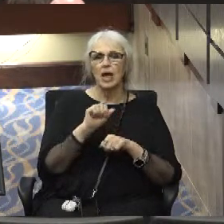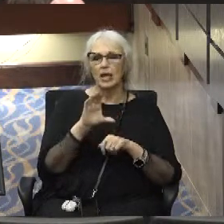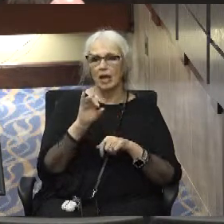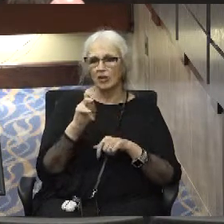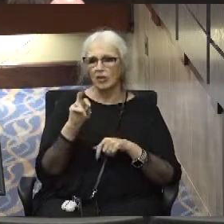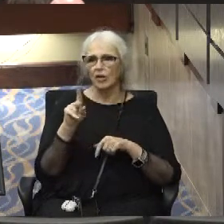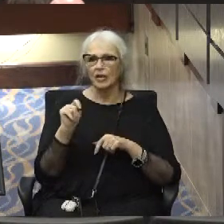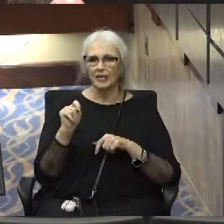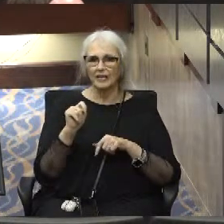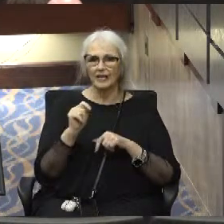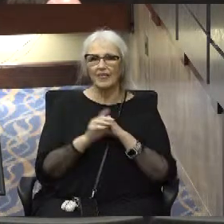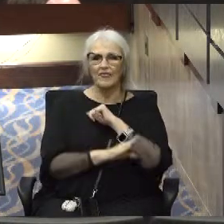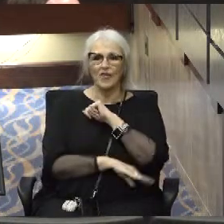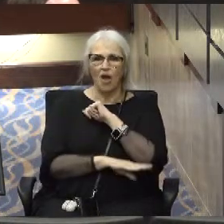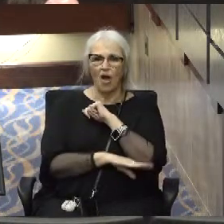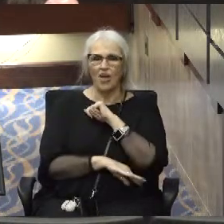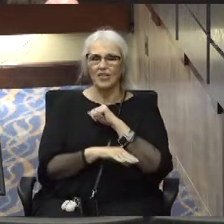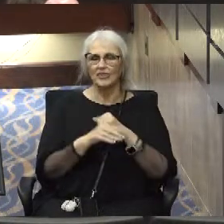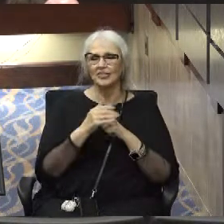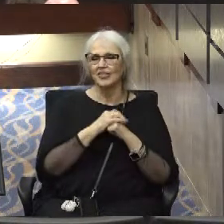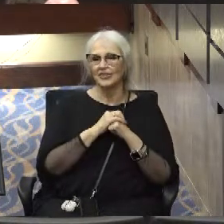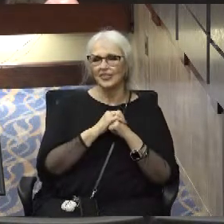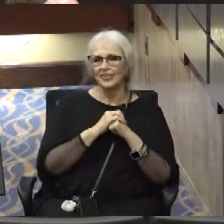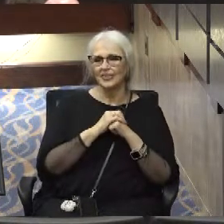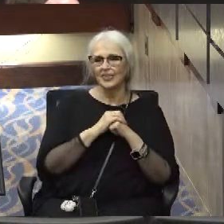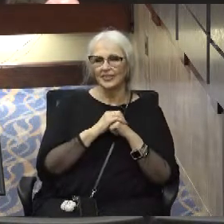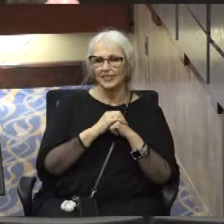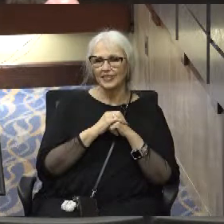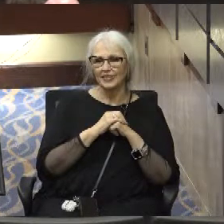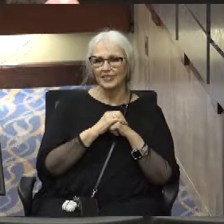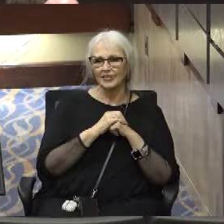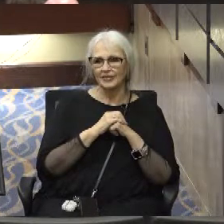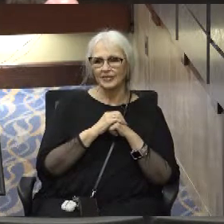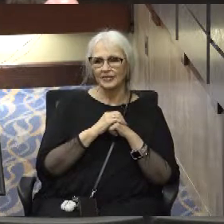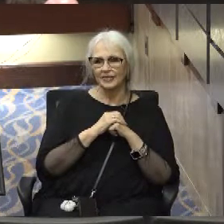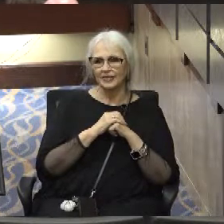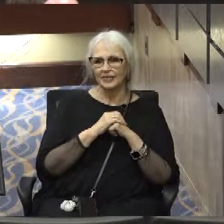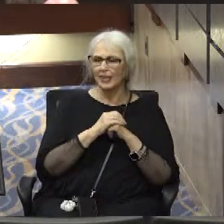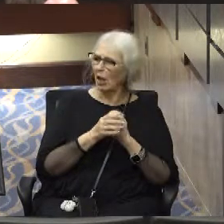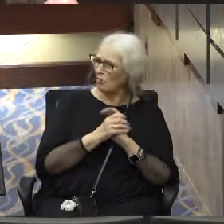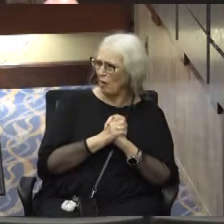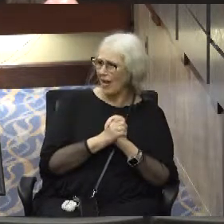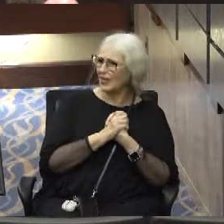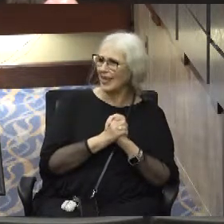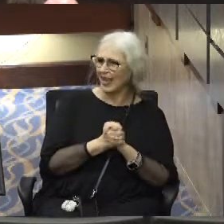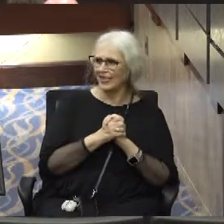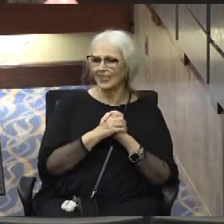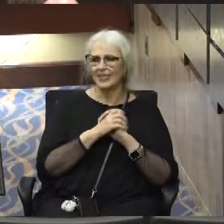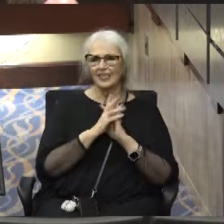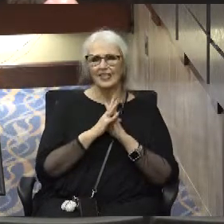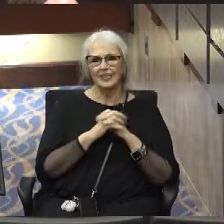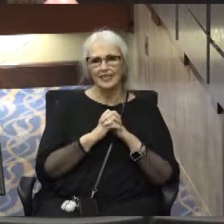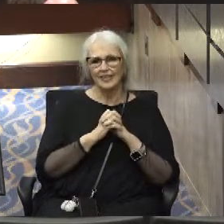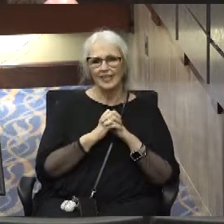are in talks. That's it. We got connections there.